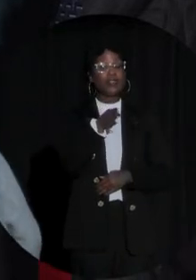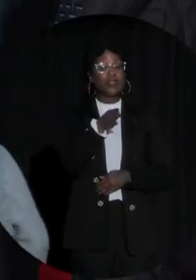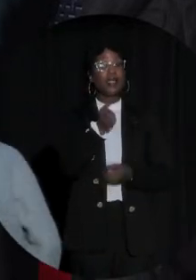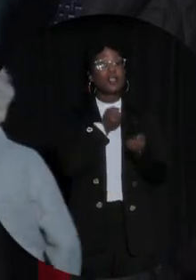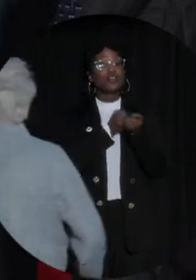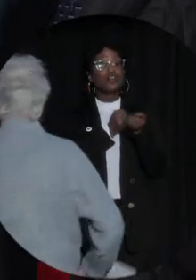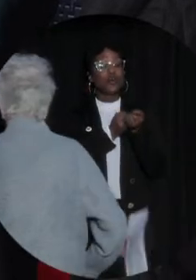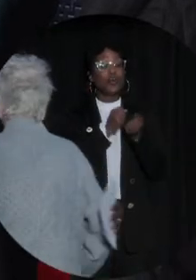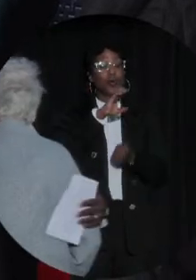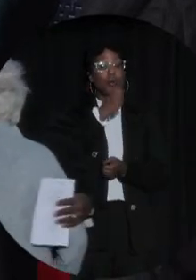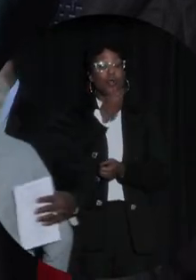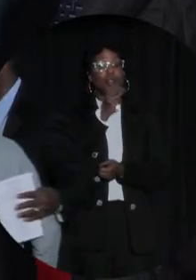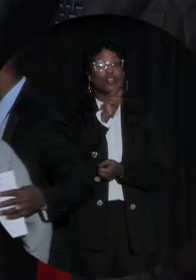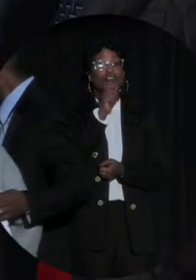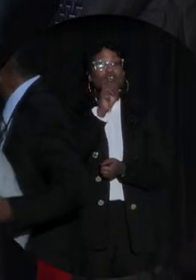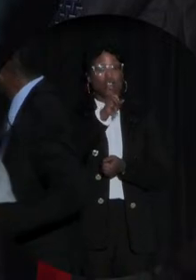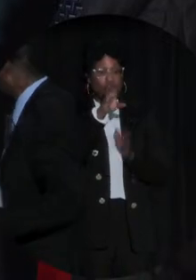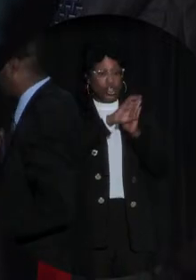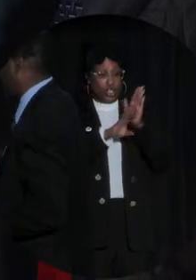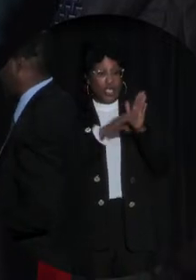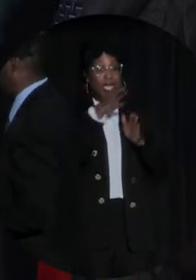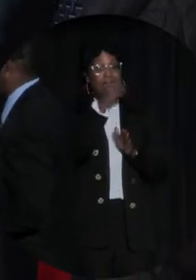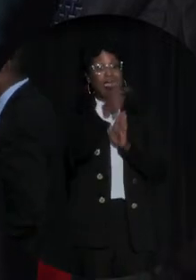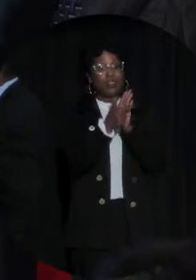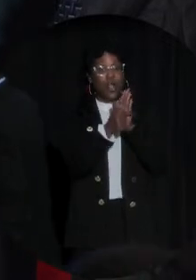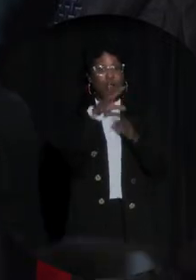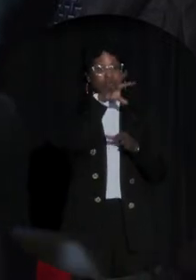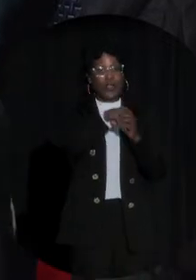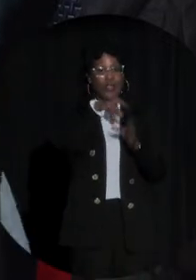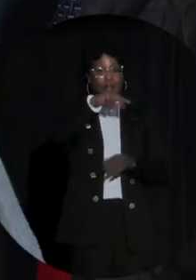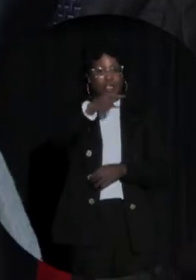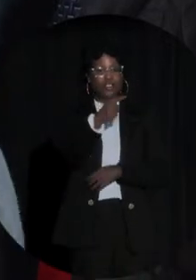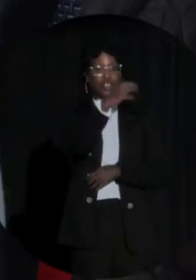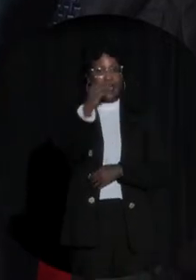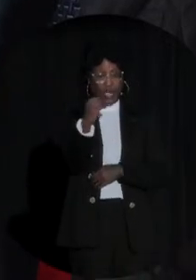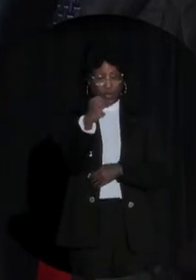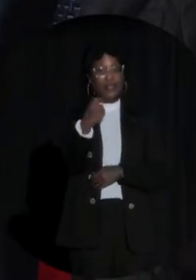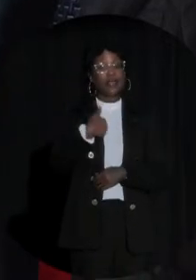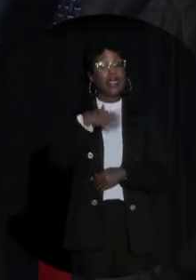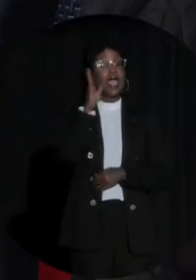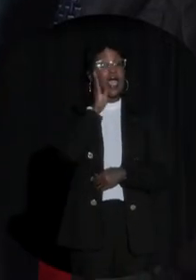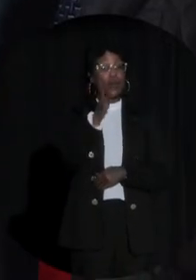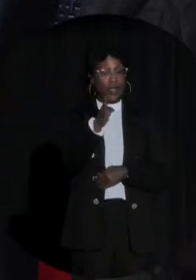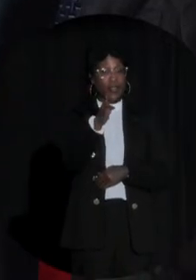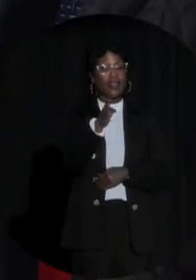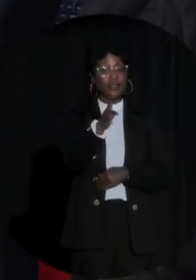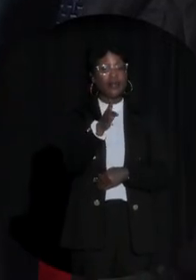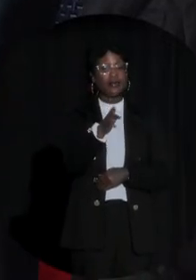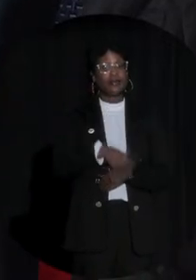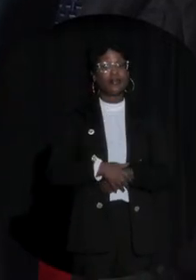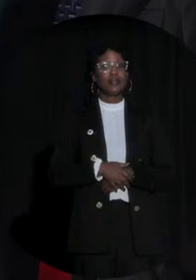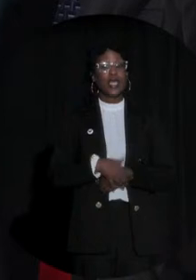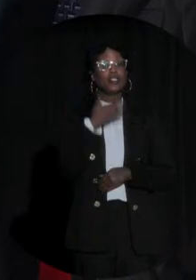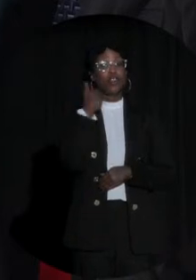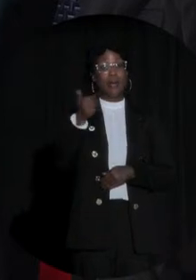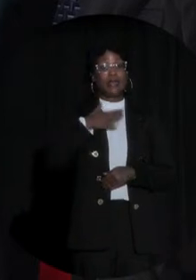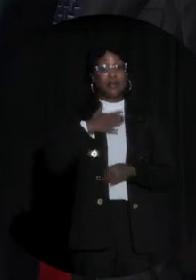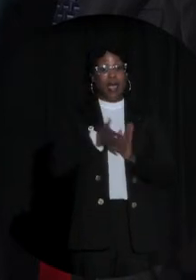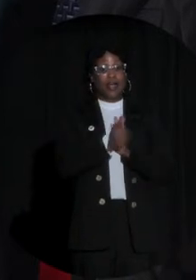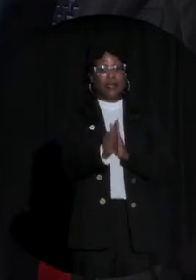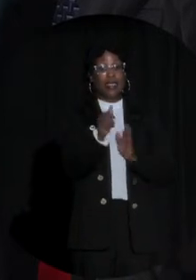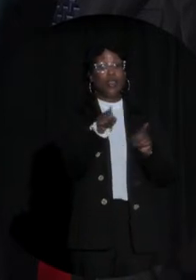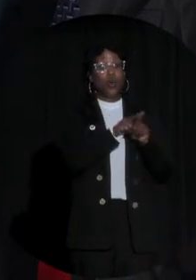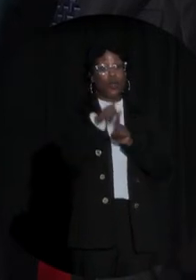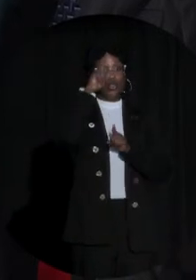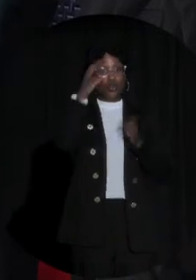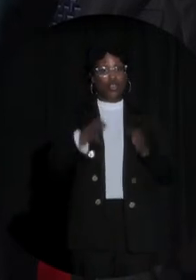Prince George's County. Support the Charter and laws of Prince George's County. And that I will. And that I will. To the best of my skill and judgment. To the best of my skill and